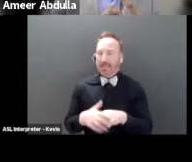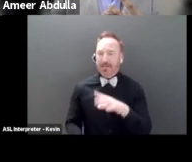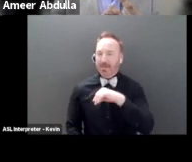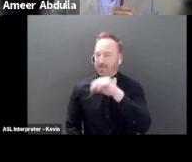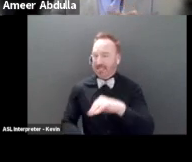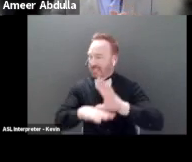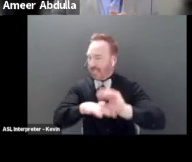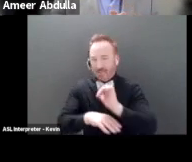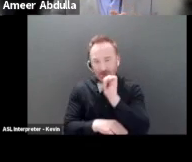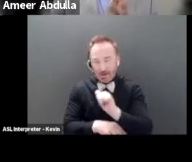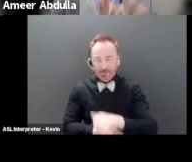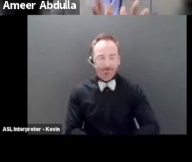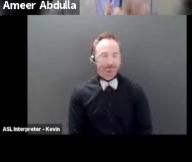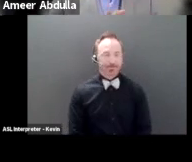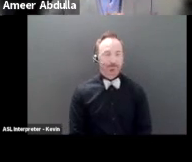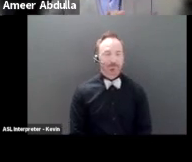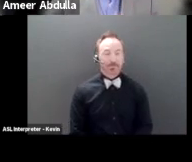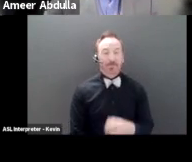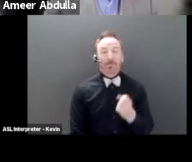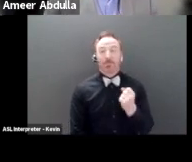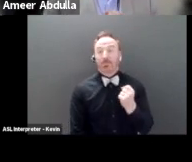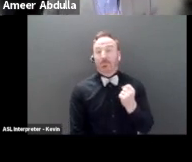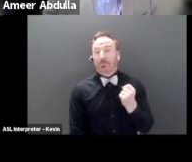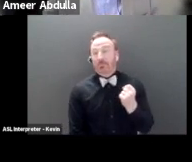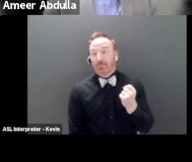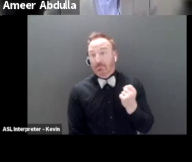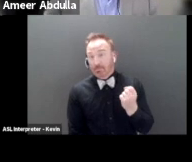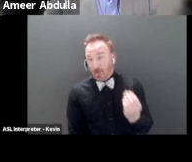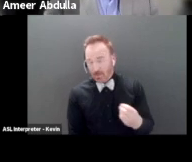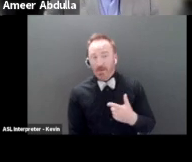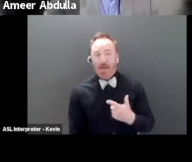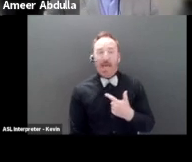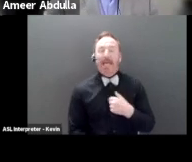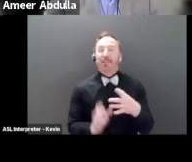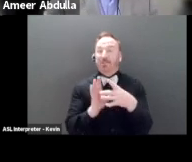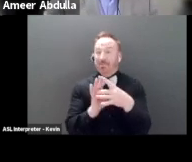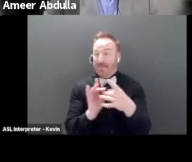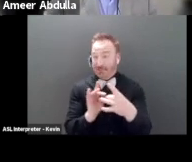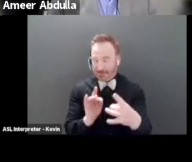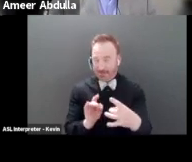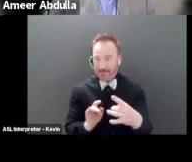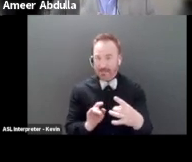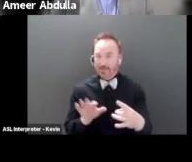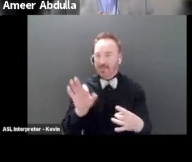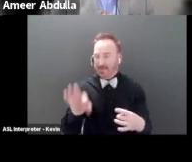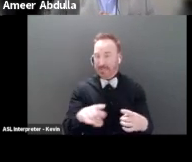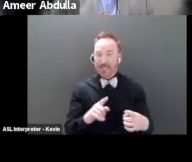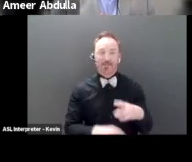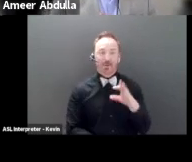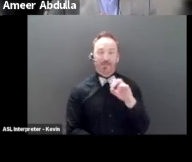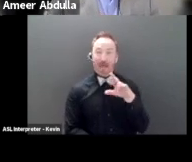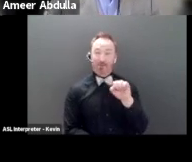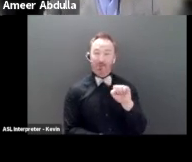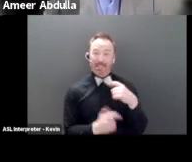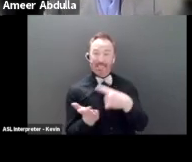deduction. So had to bring that up. I could not let a discussion with founders go